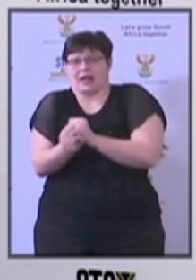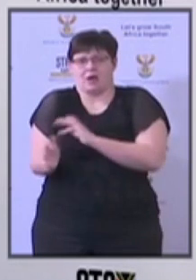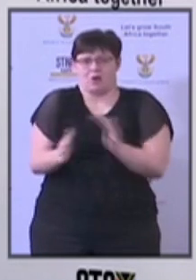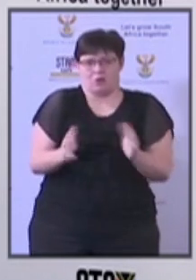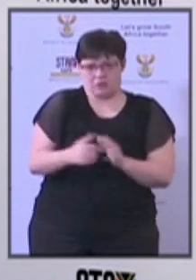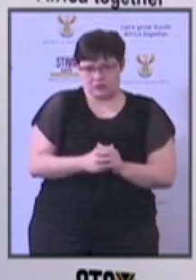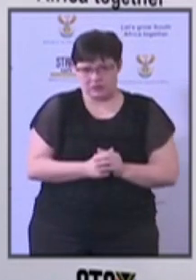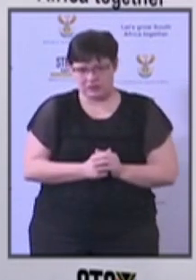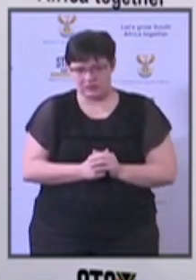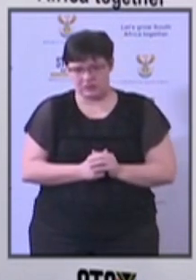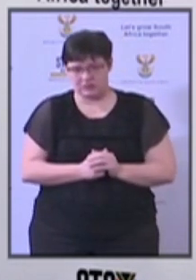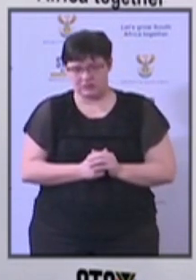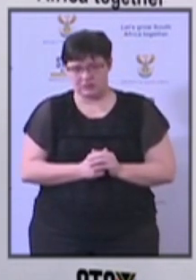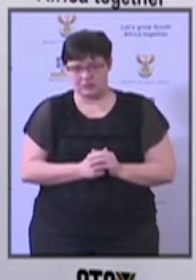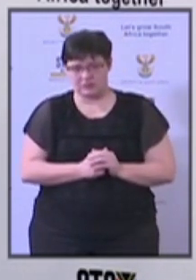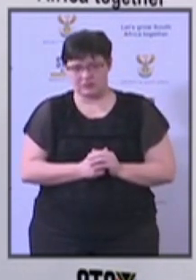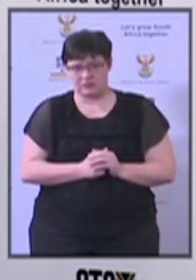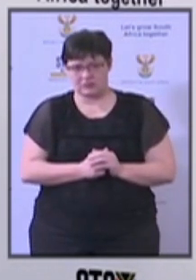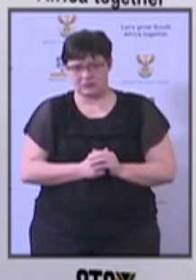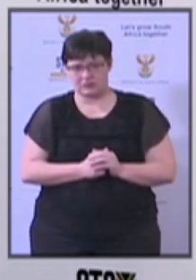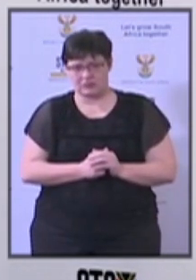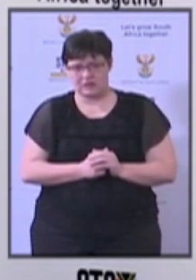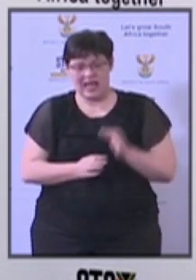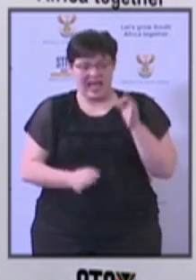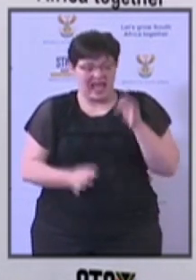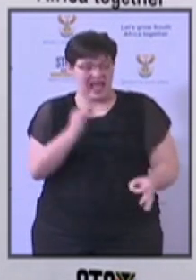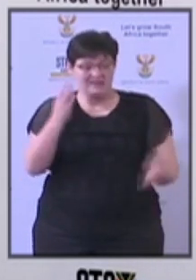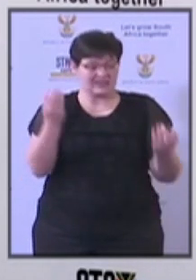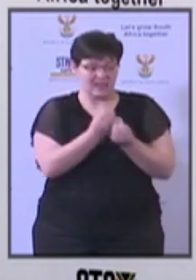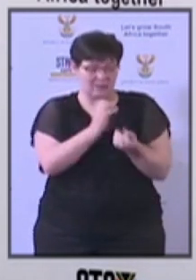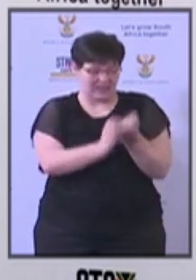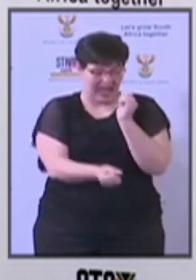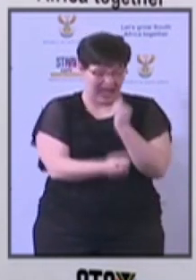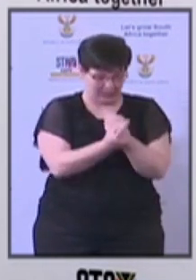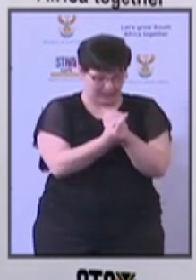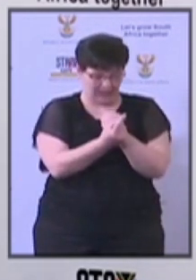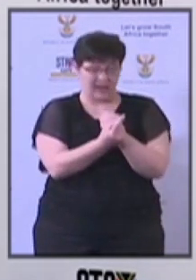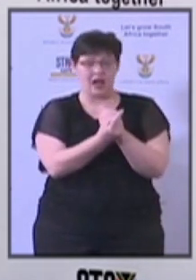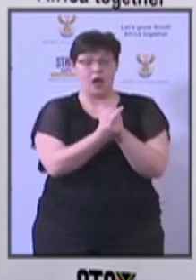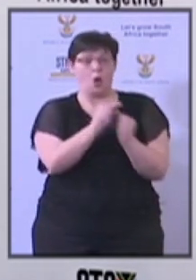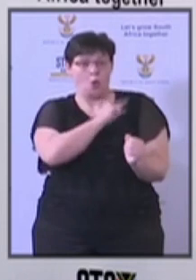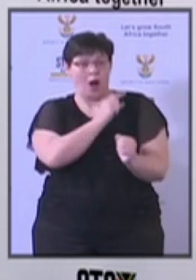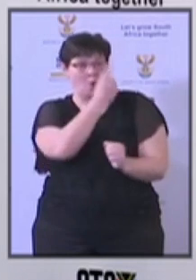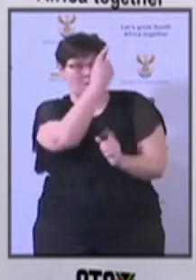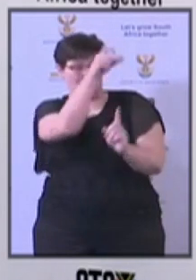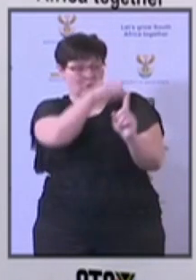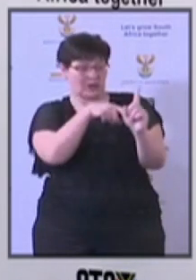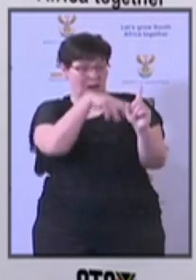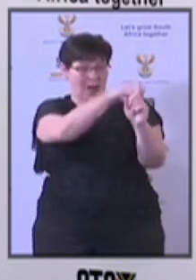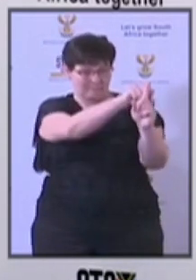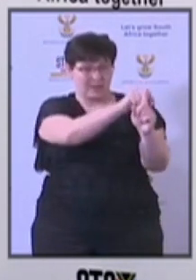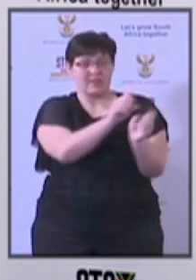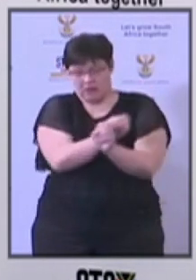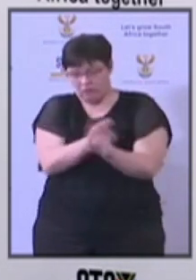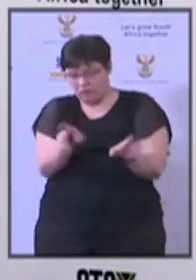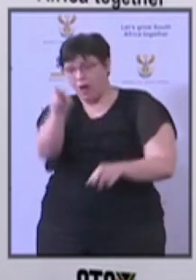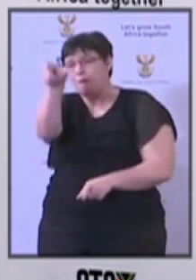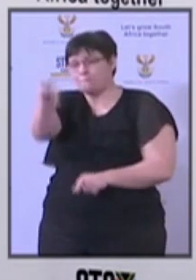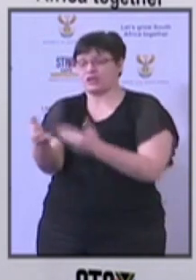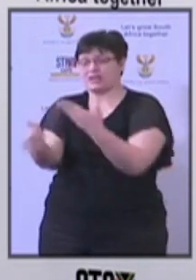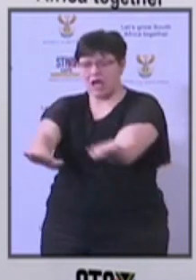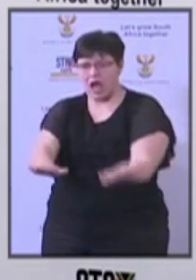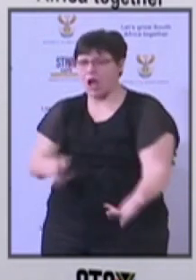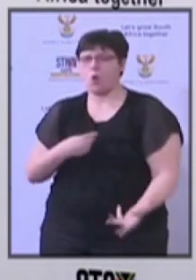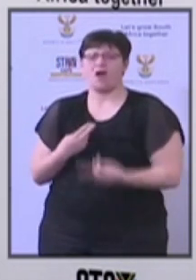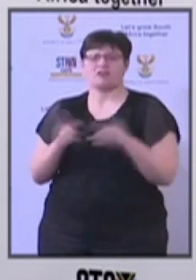we won't forgive ourselves if somebody passes away because of our offices, because then they are going to